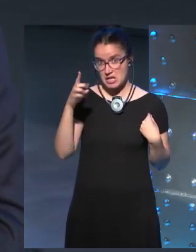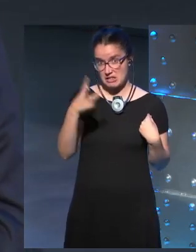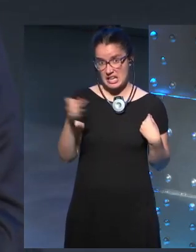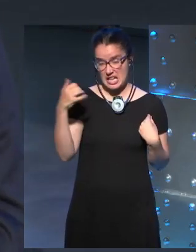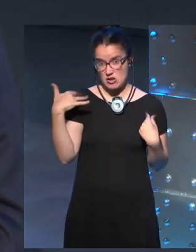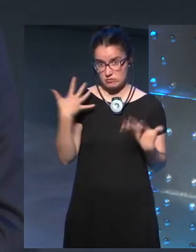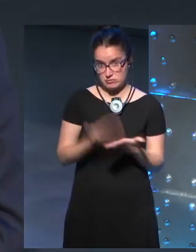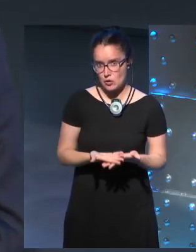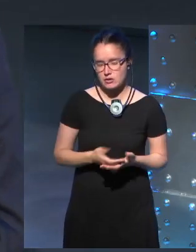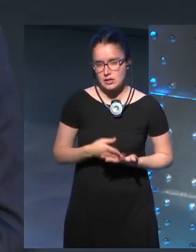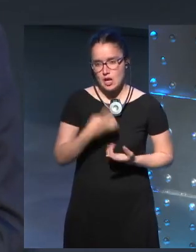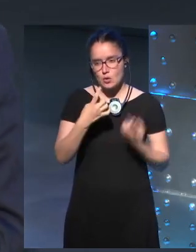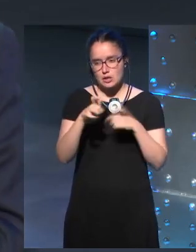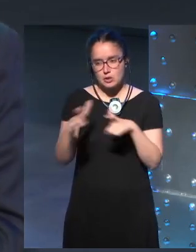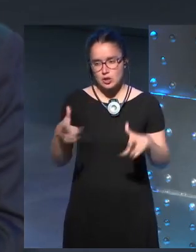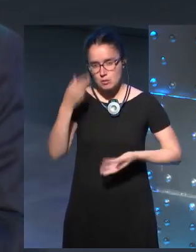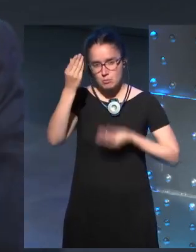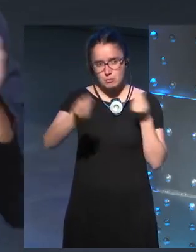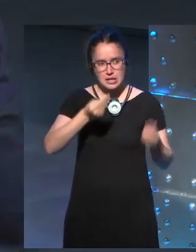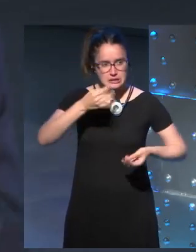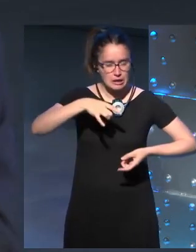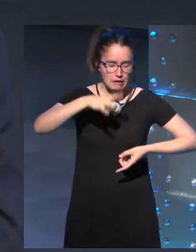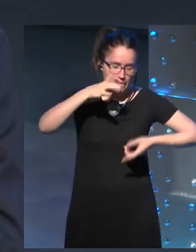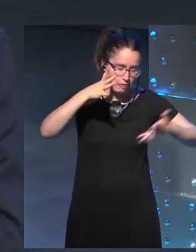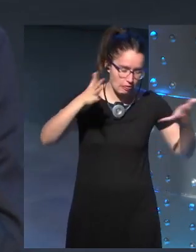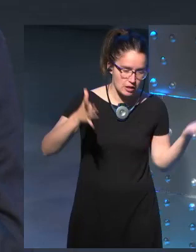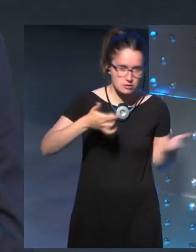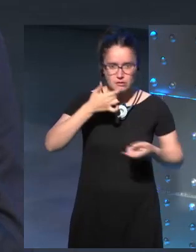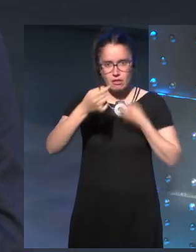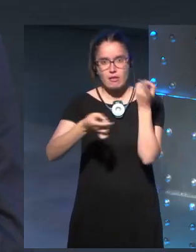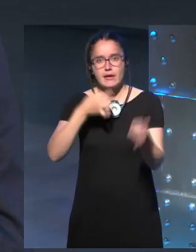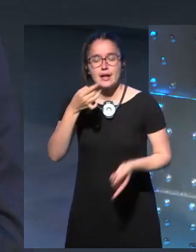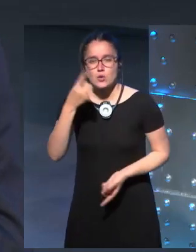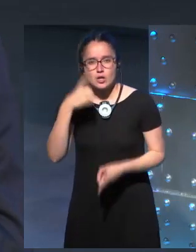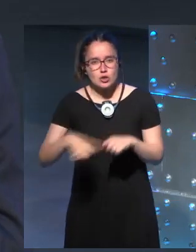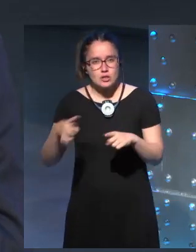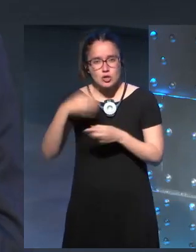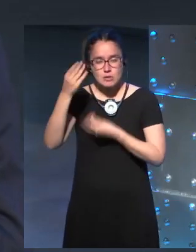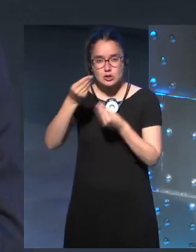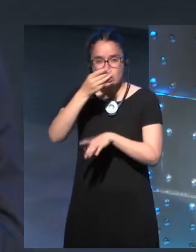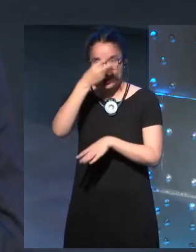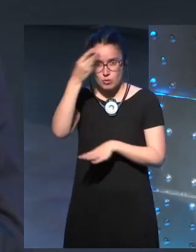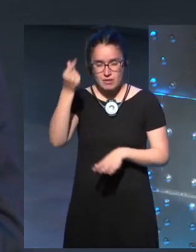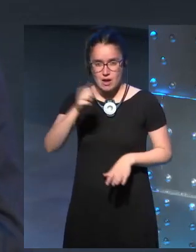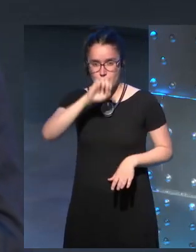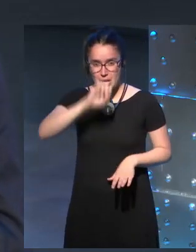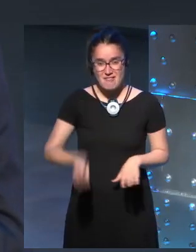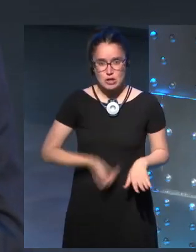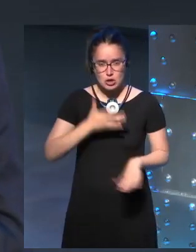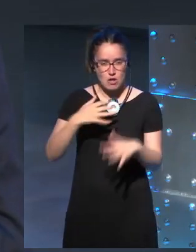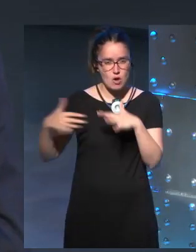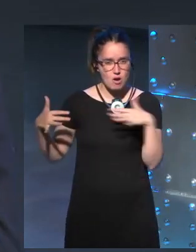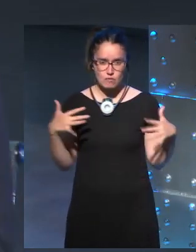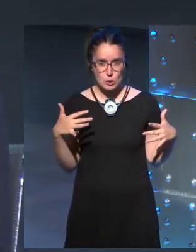de Bilbao supporter. I've lived in Madrid for 30 years. There are people that say that, well, I'm that thing, that other thing. But